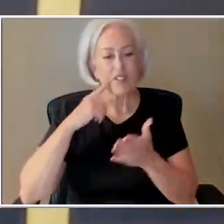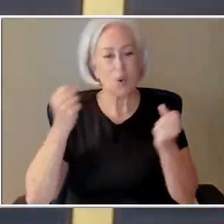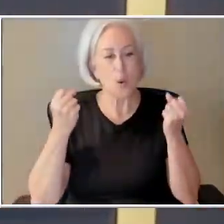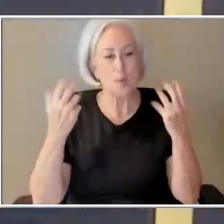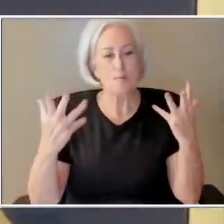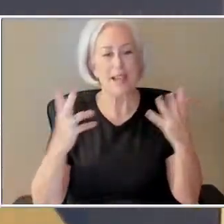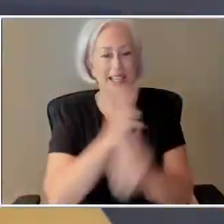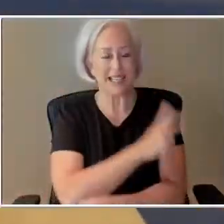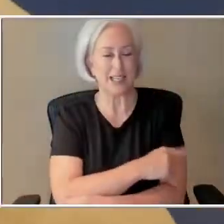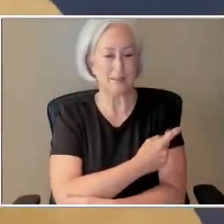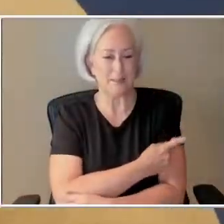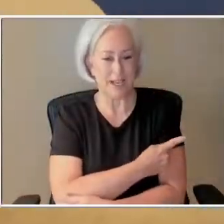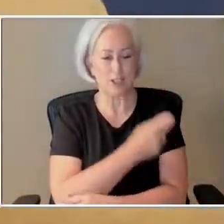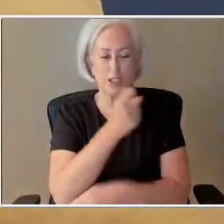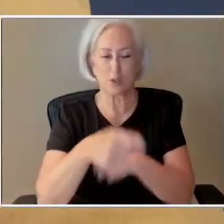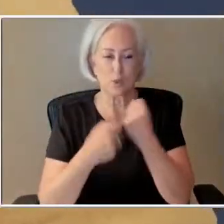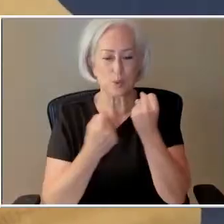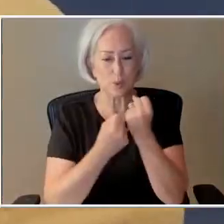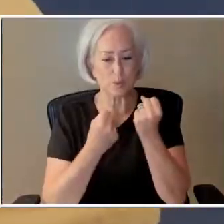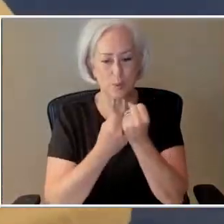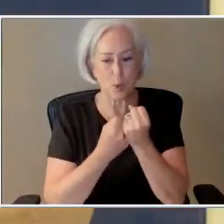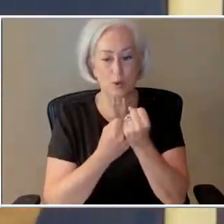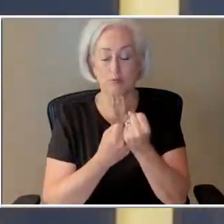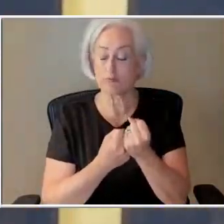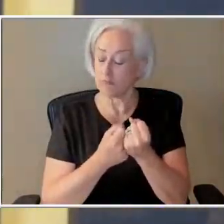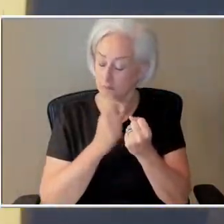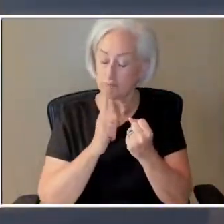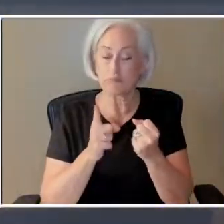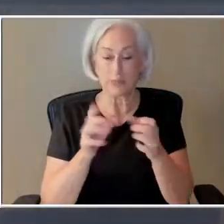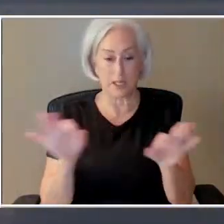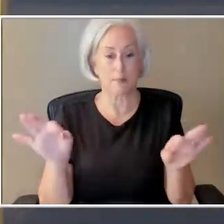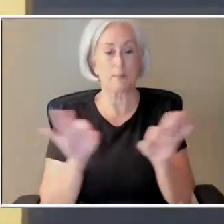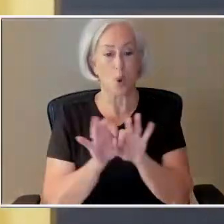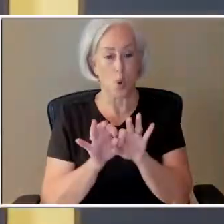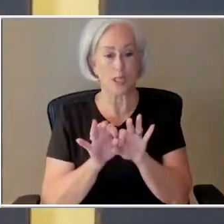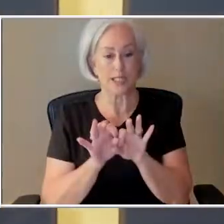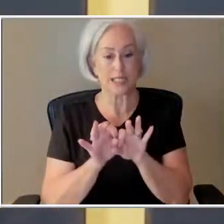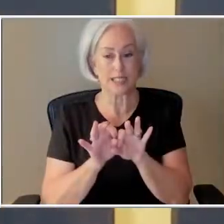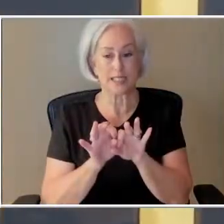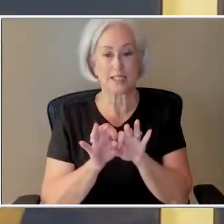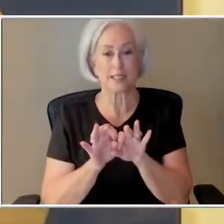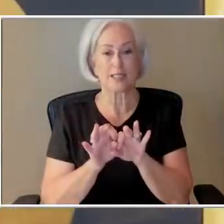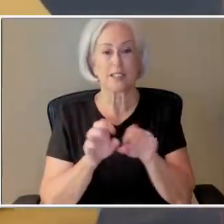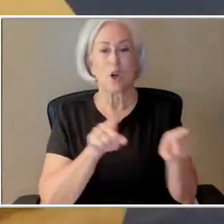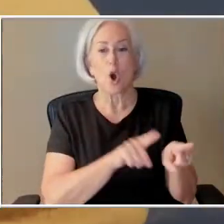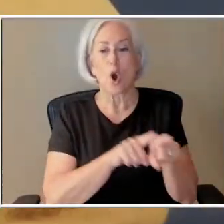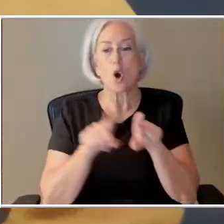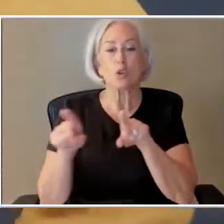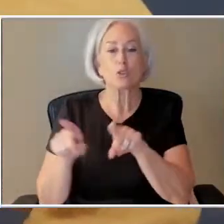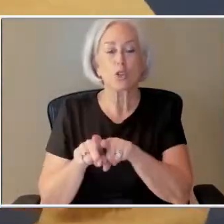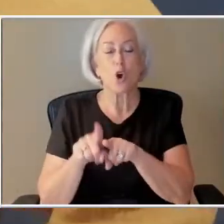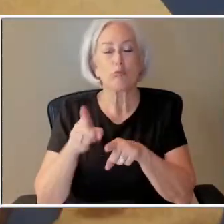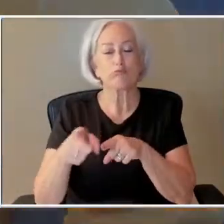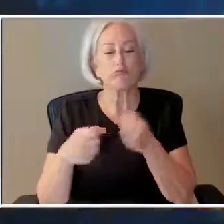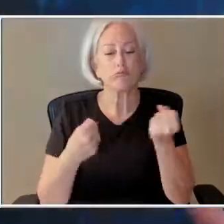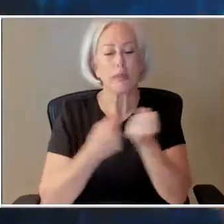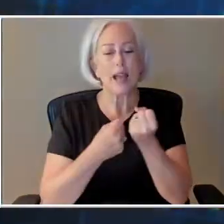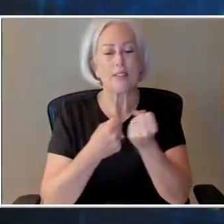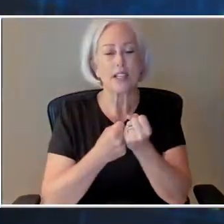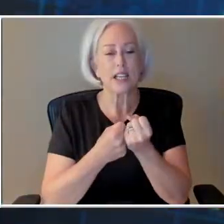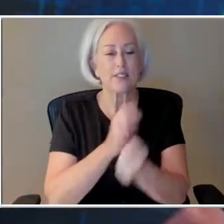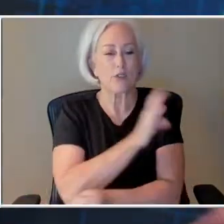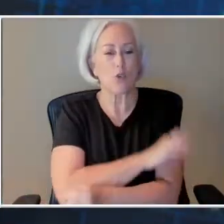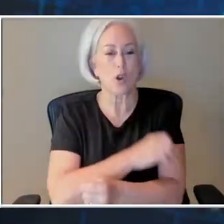and support them, which is very important. And also not that like that. Also, she's advocate for a lot of clinical trials. We have to kind of give